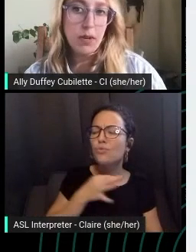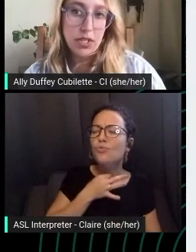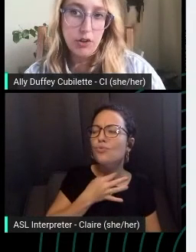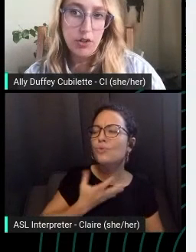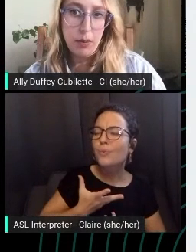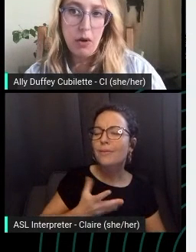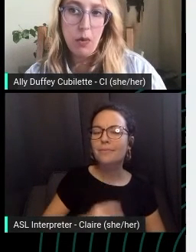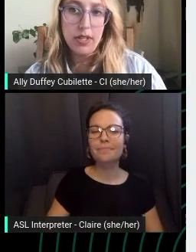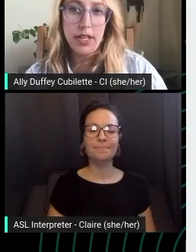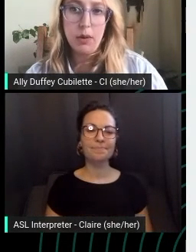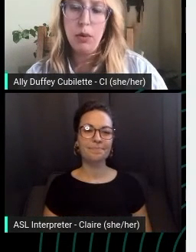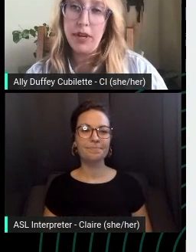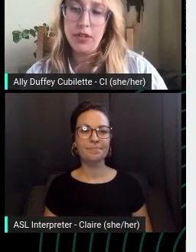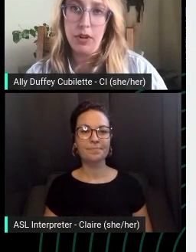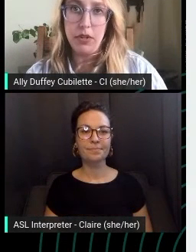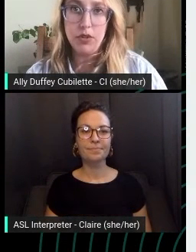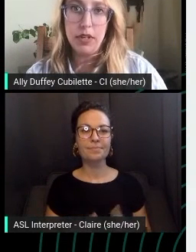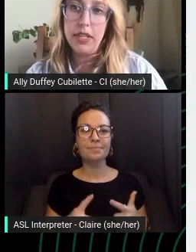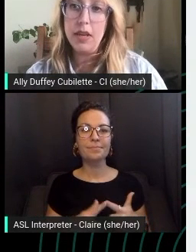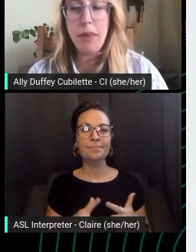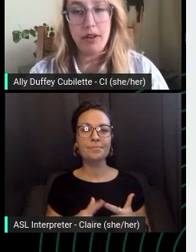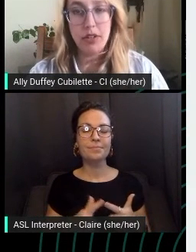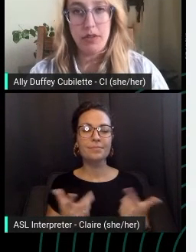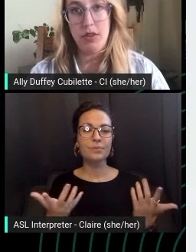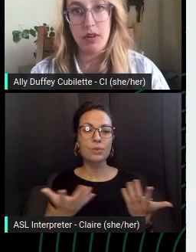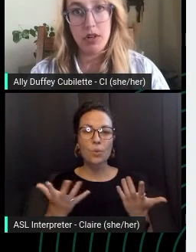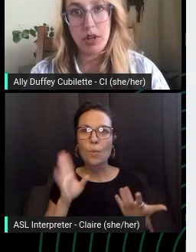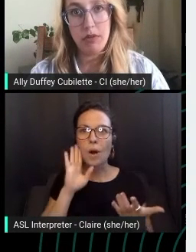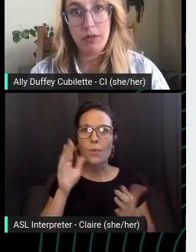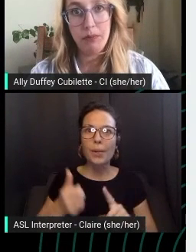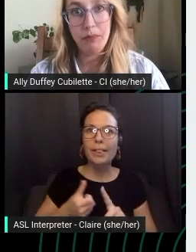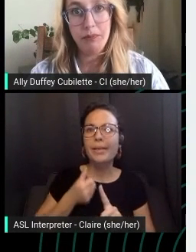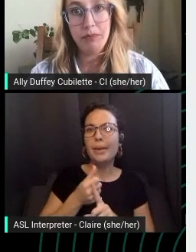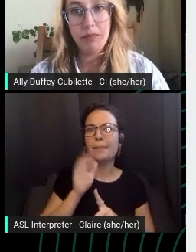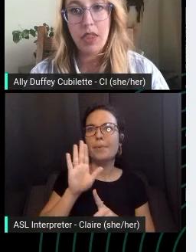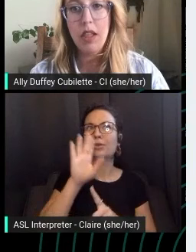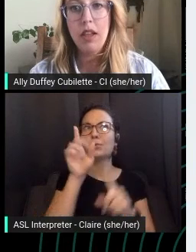having a conversation about what data will best demonstrate the impact of a certain initiative,